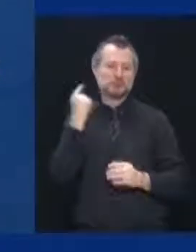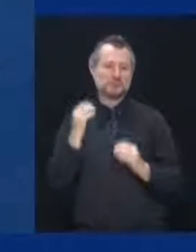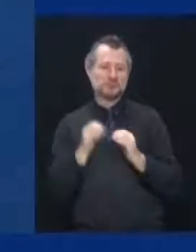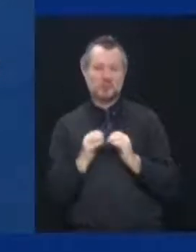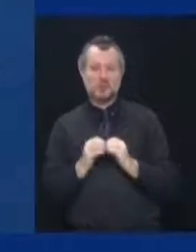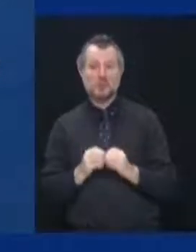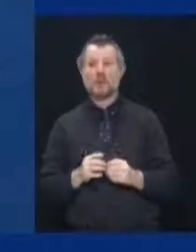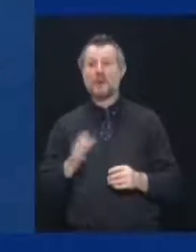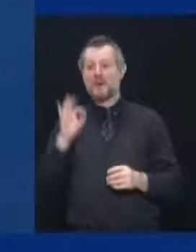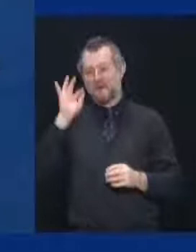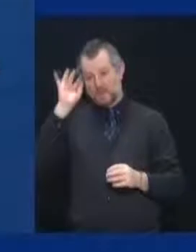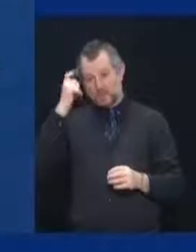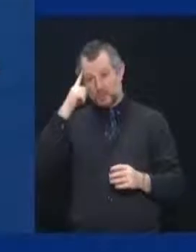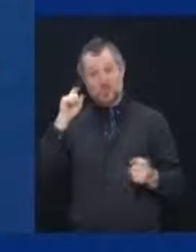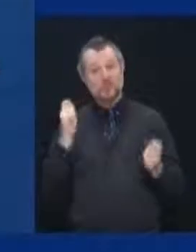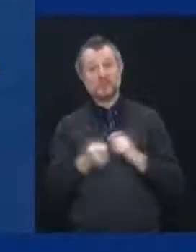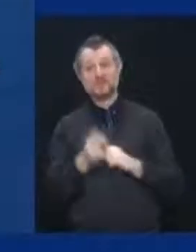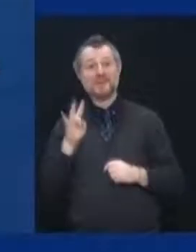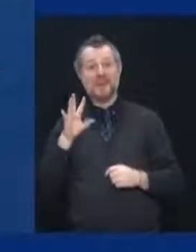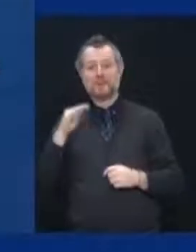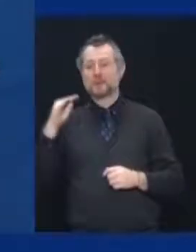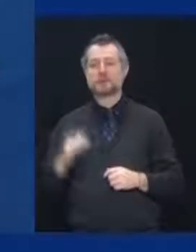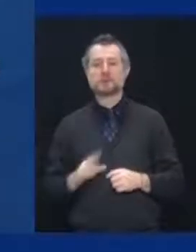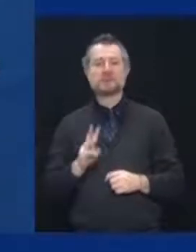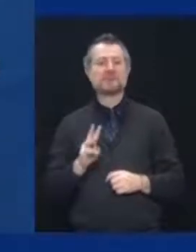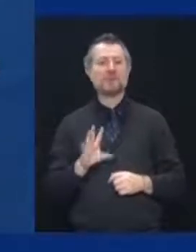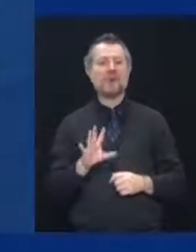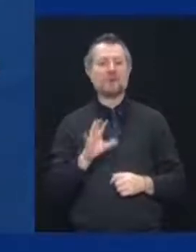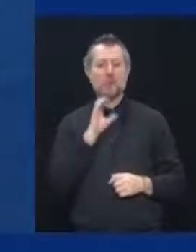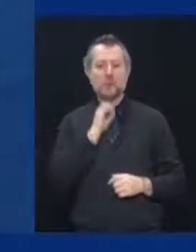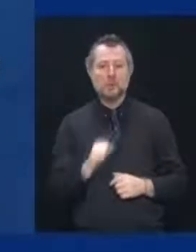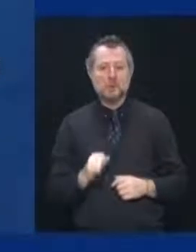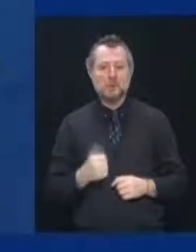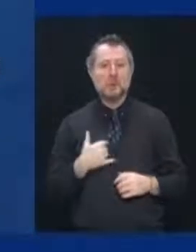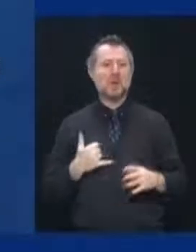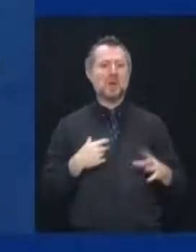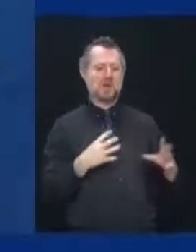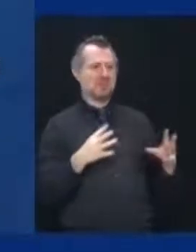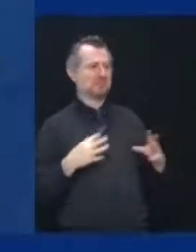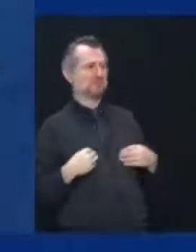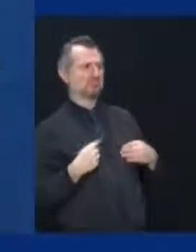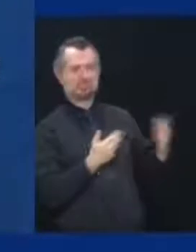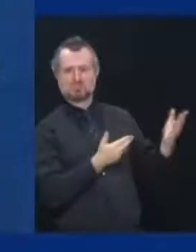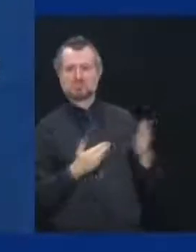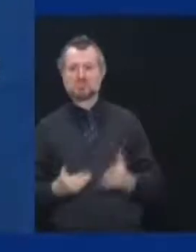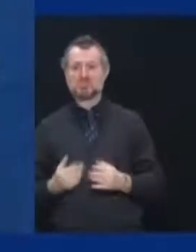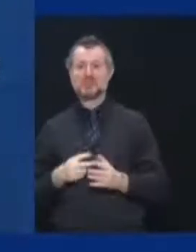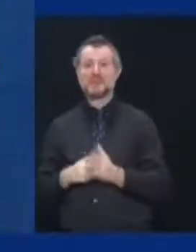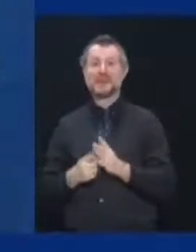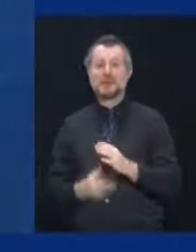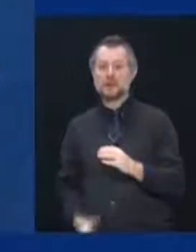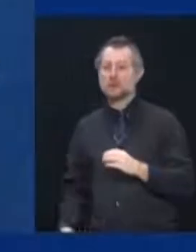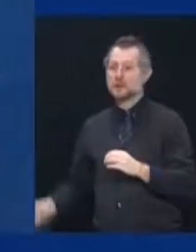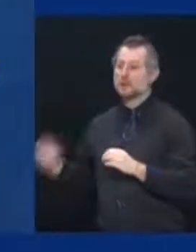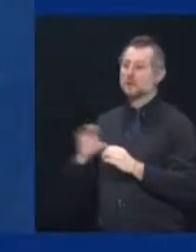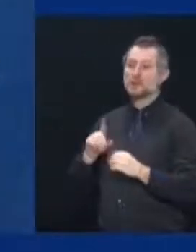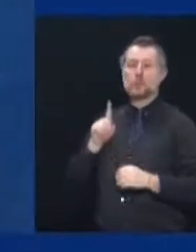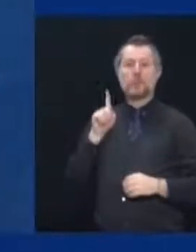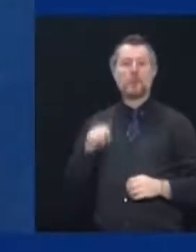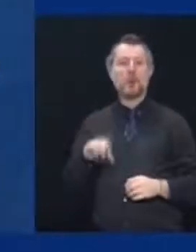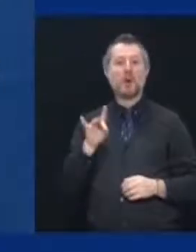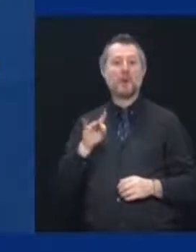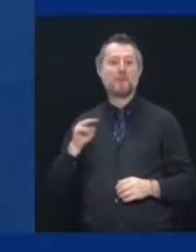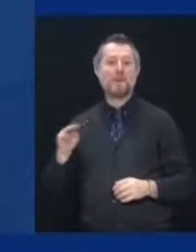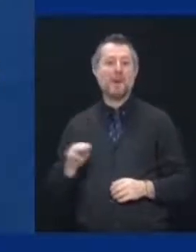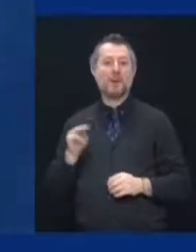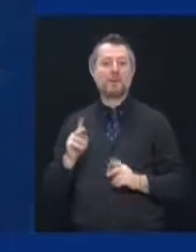from 75 down to 65. We followed that guidance. That added an additional 1.8 million people.